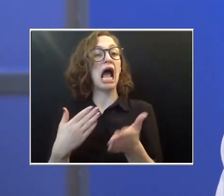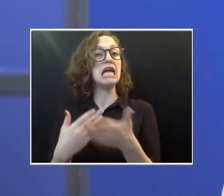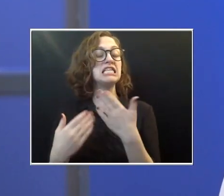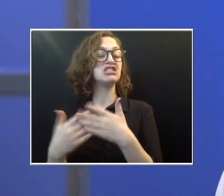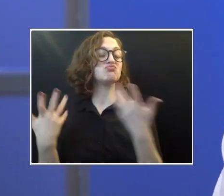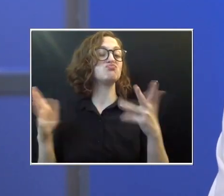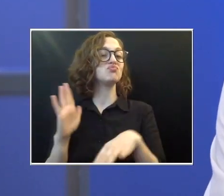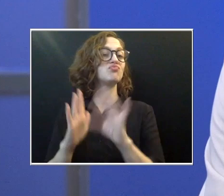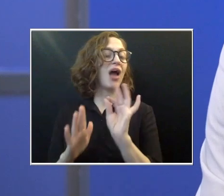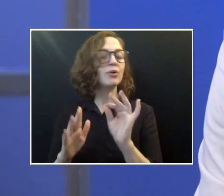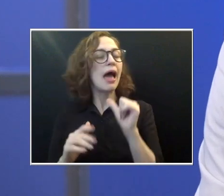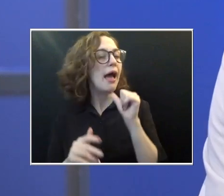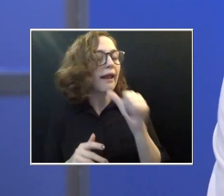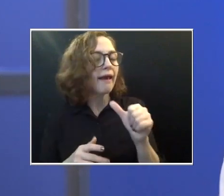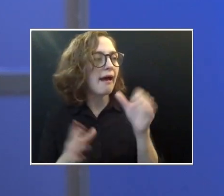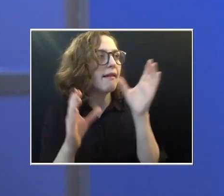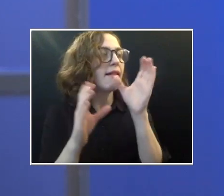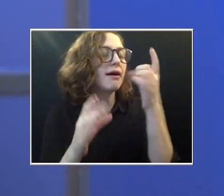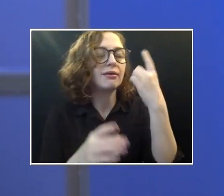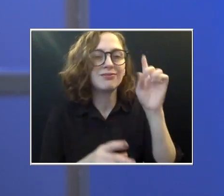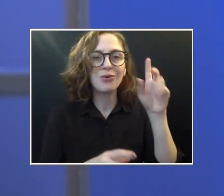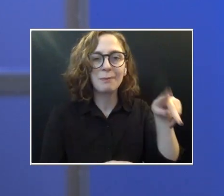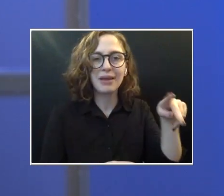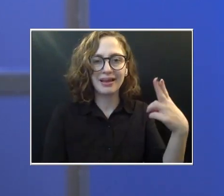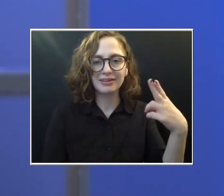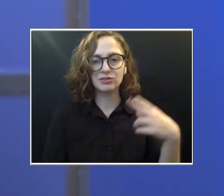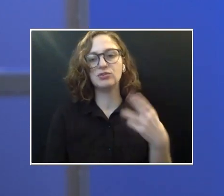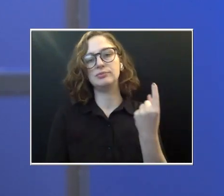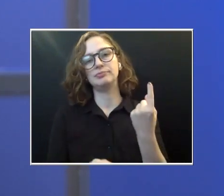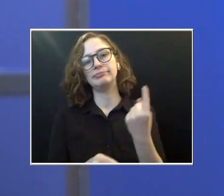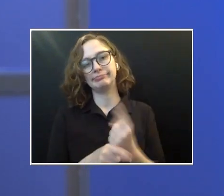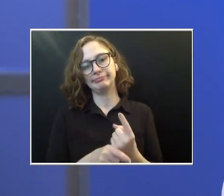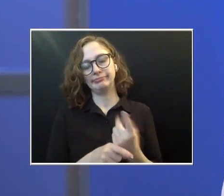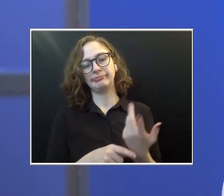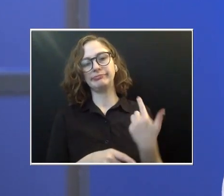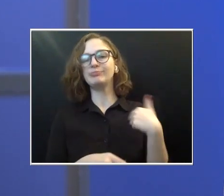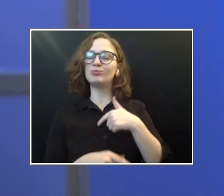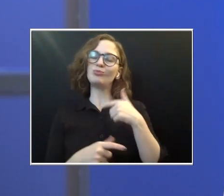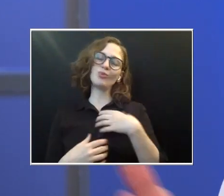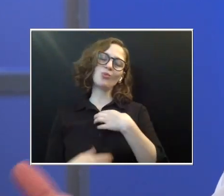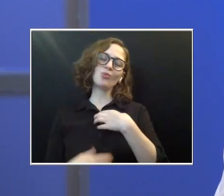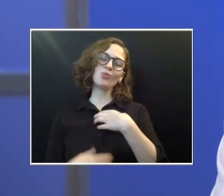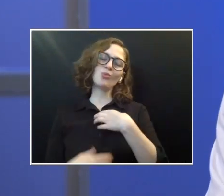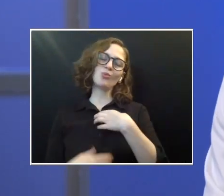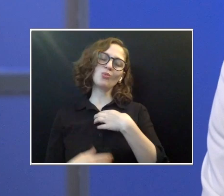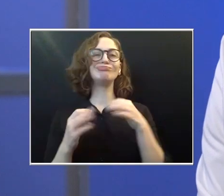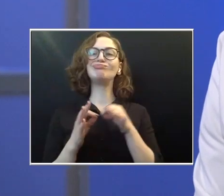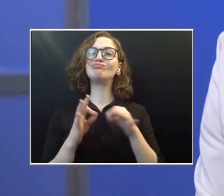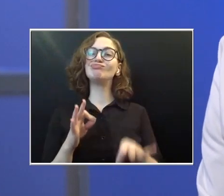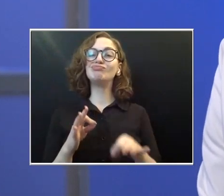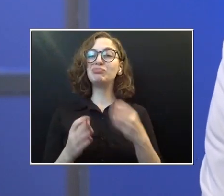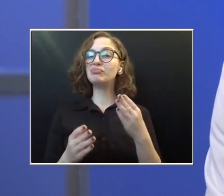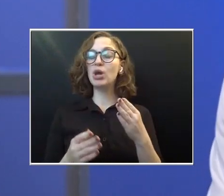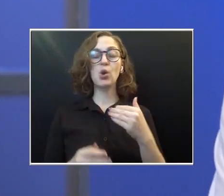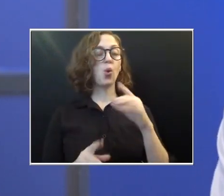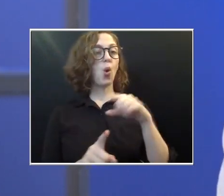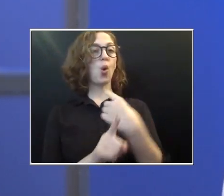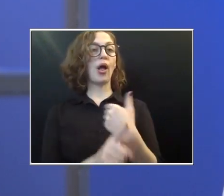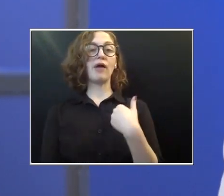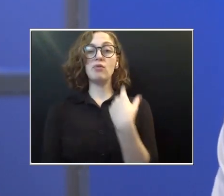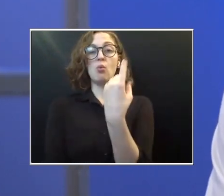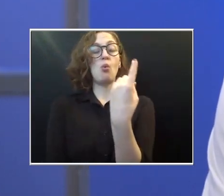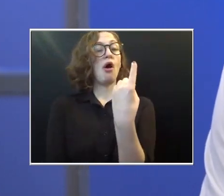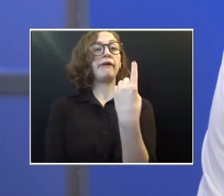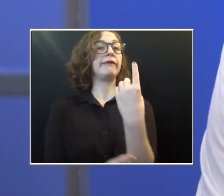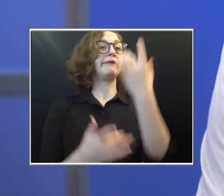hypertension, and we wish life were that simple, that it was always just the one thing. But somebody that might have PAH could also have had a blood clot, or they could